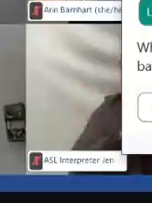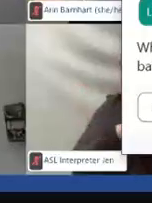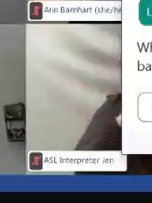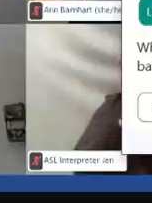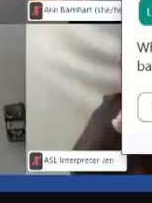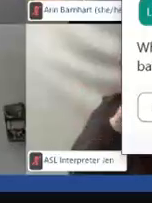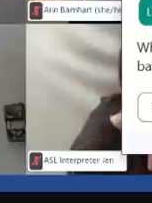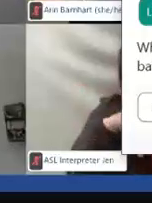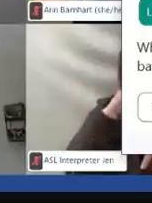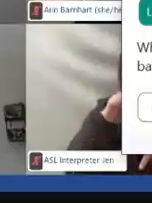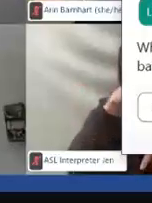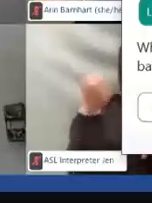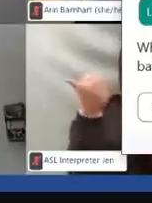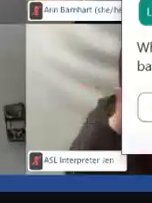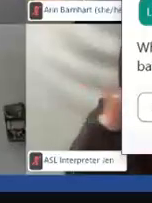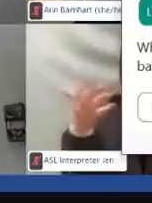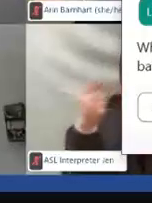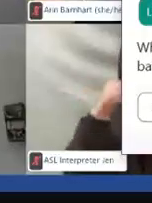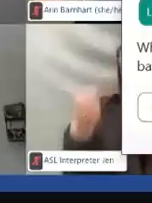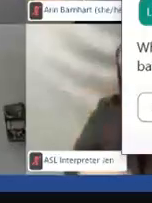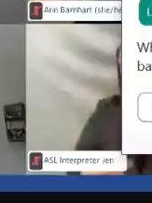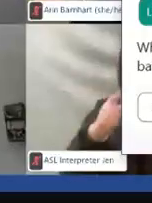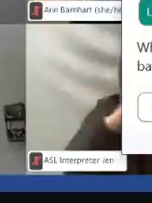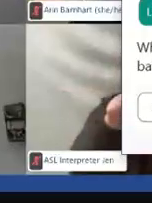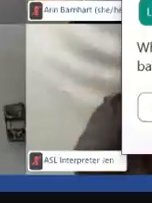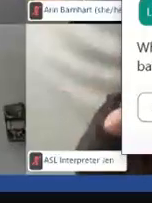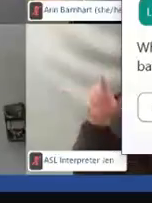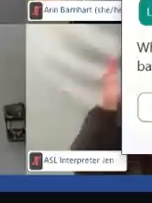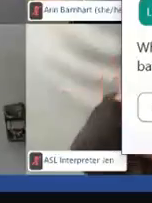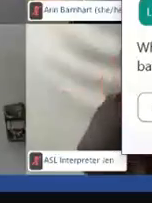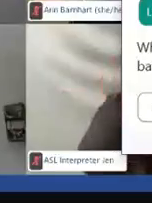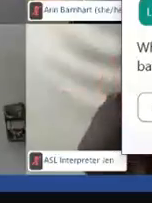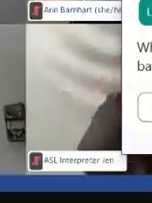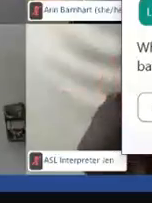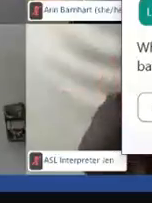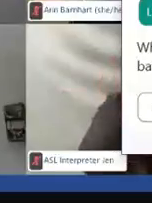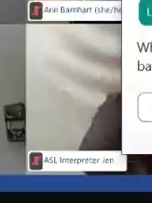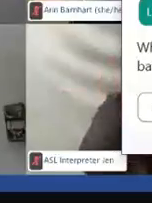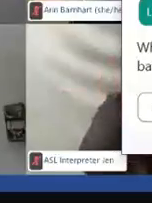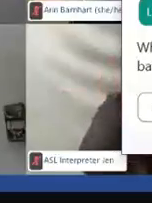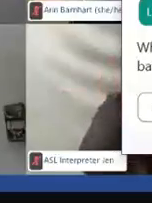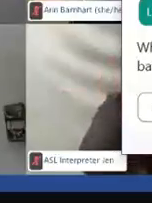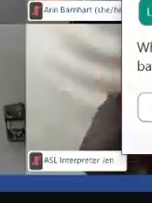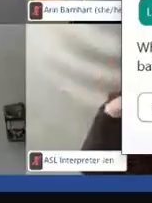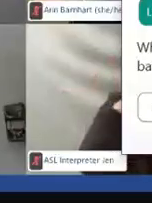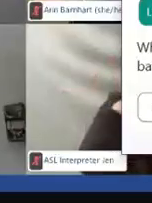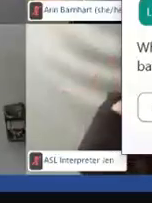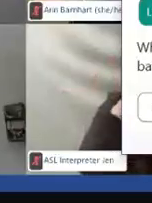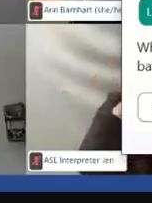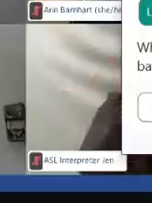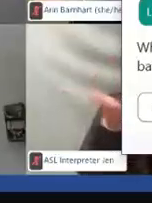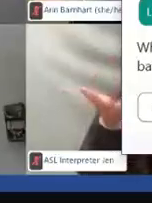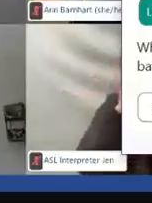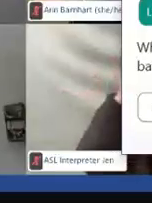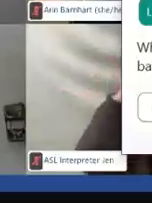do other productive things. But it also assumes a couple of things. One, it assumes that we get you guys this information